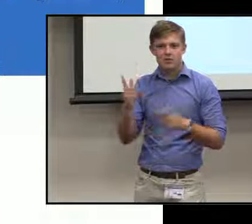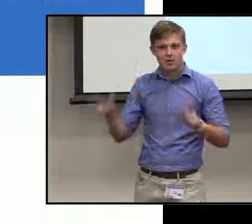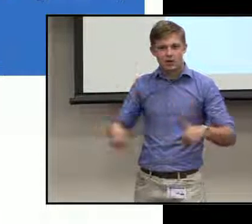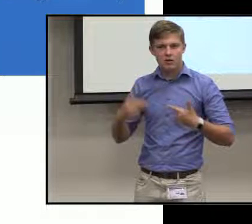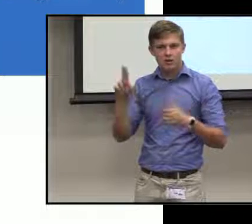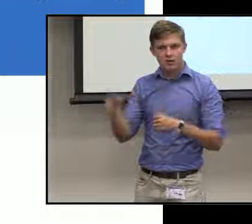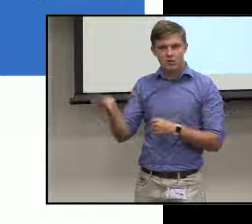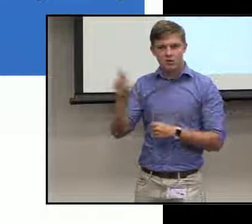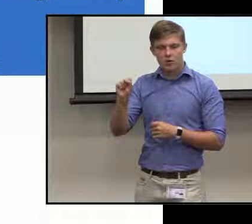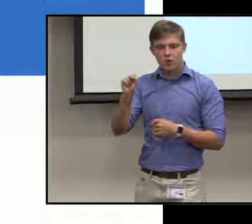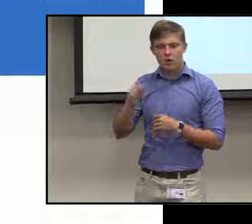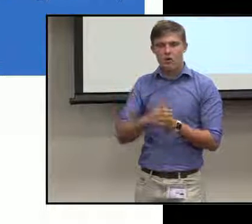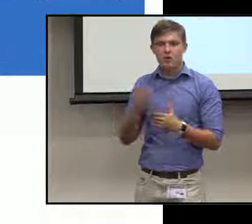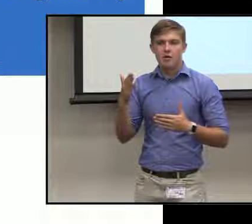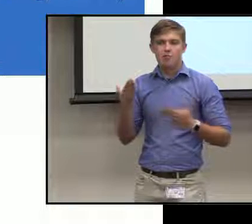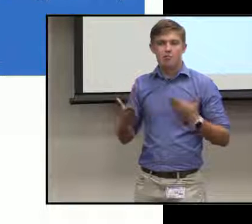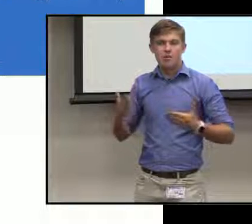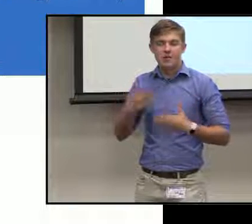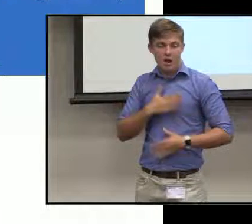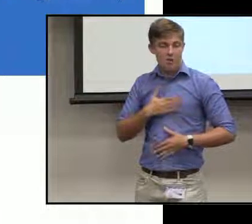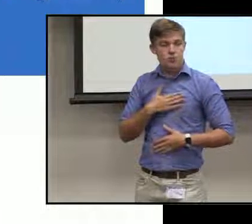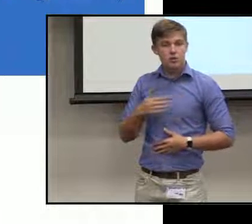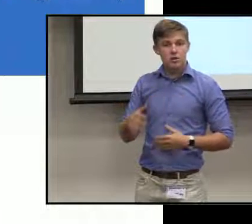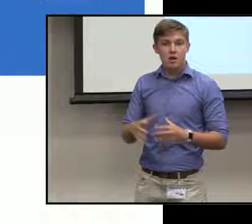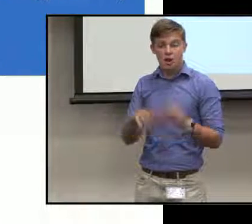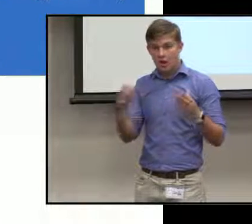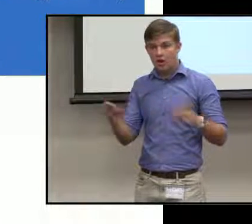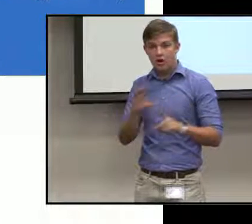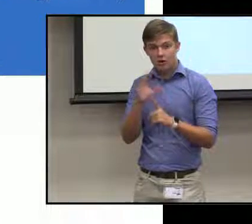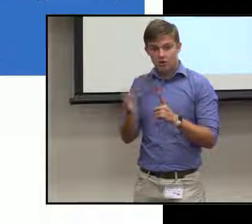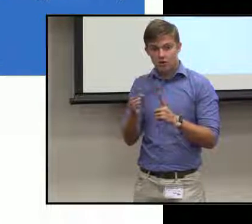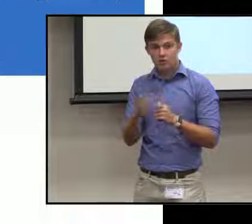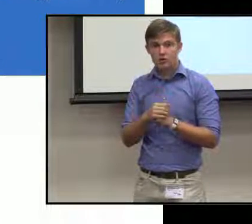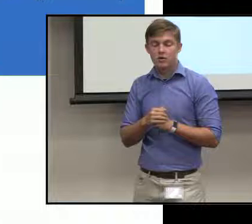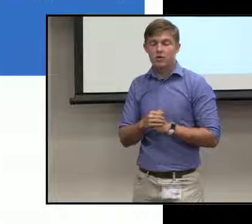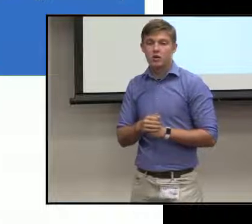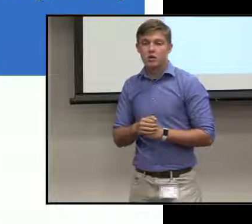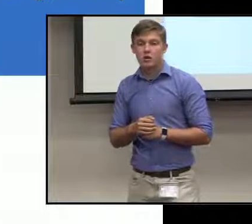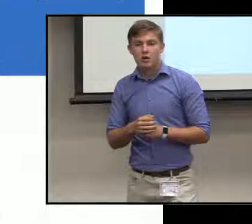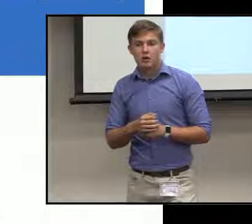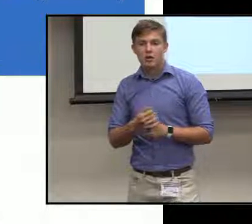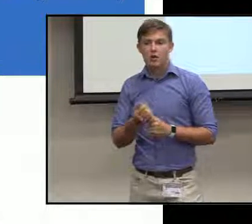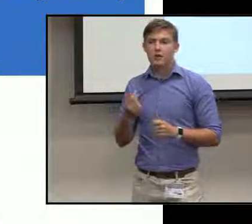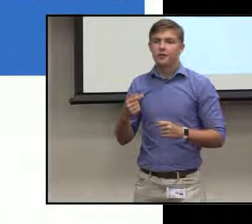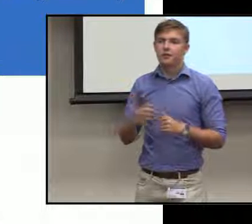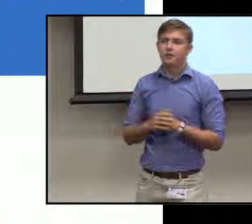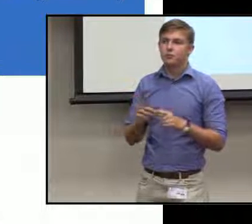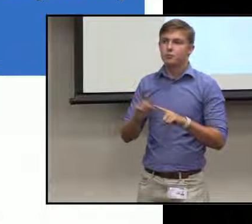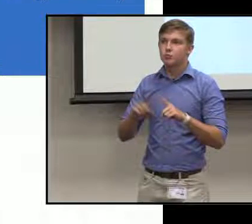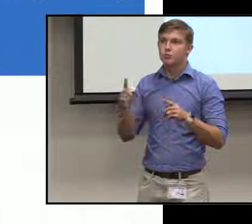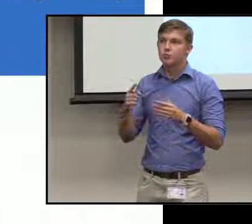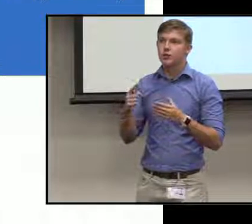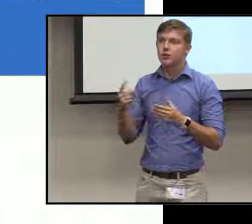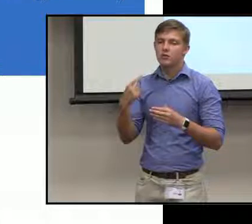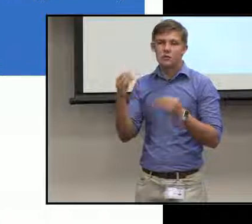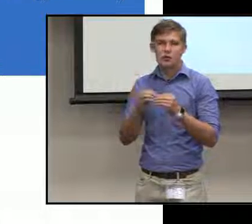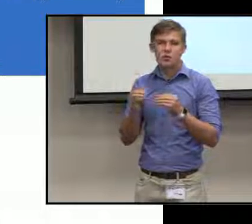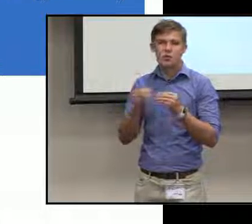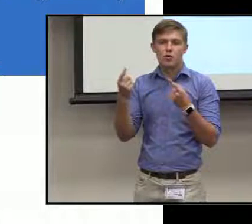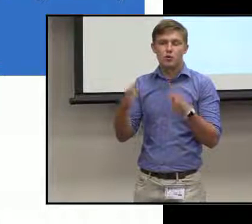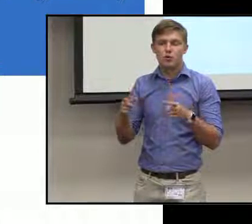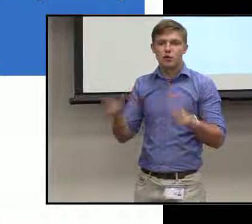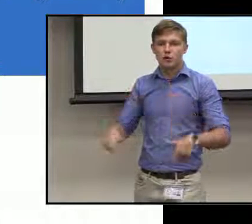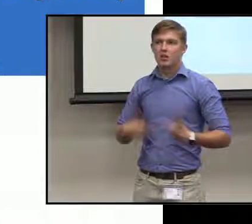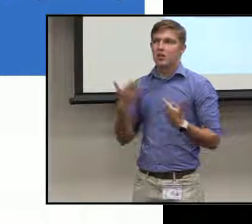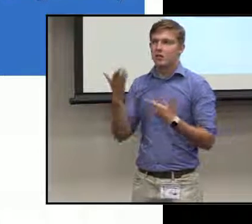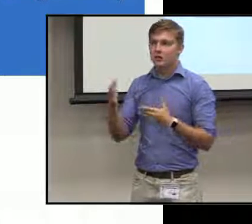appreciate a lot of cultures. There's something having lived there and viewing it through their eyes and being challenged by their ways